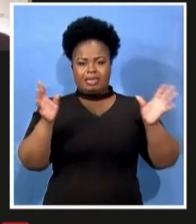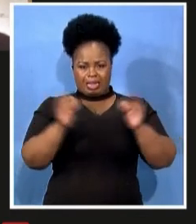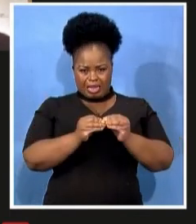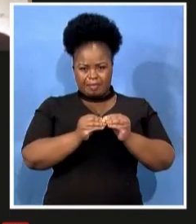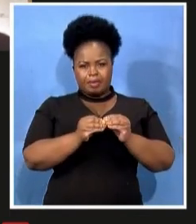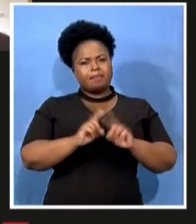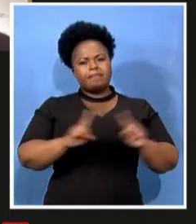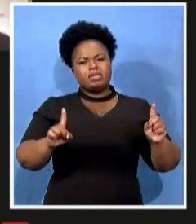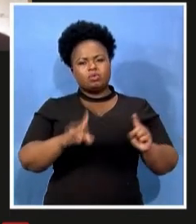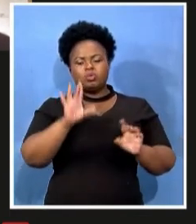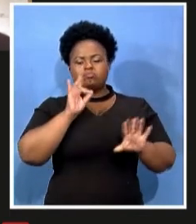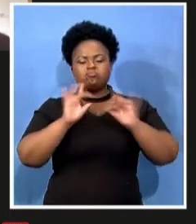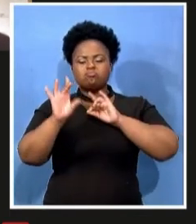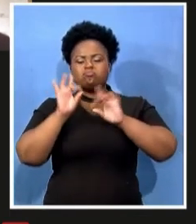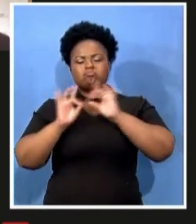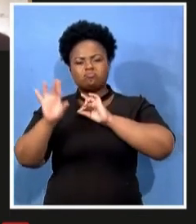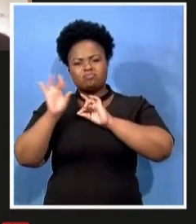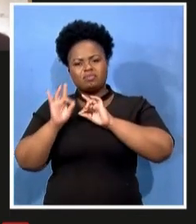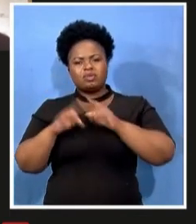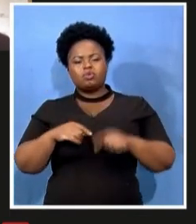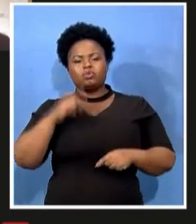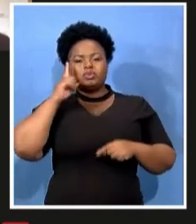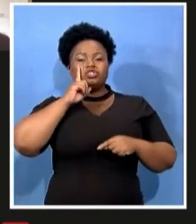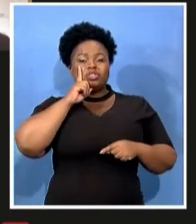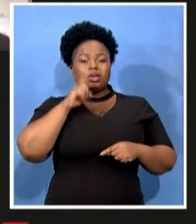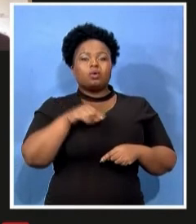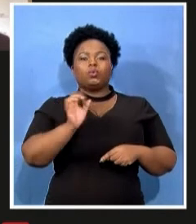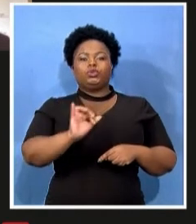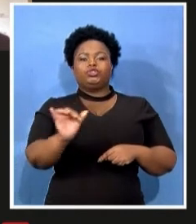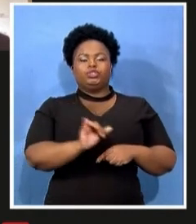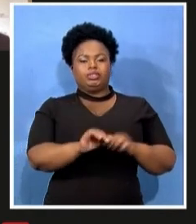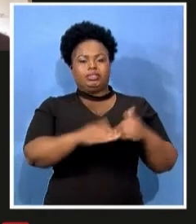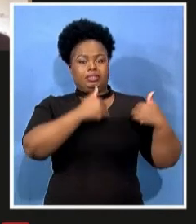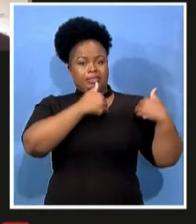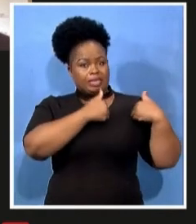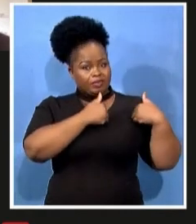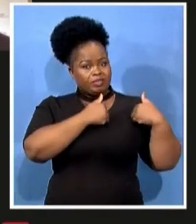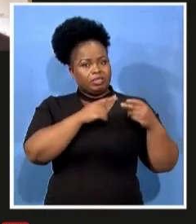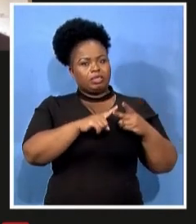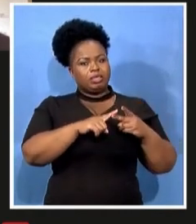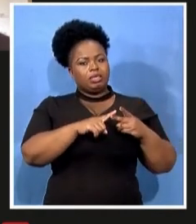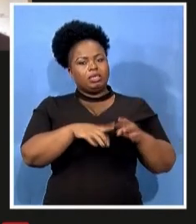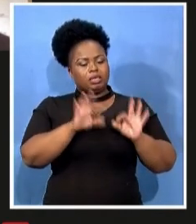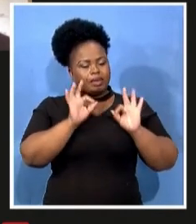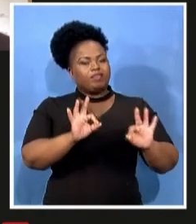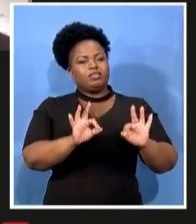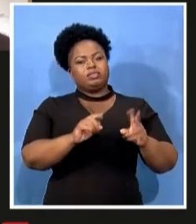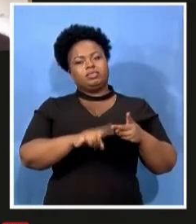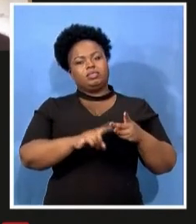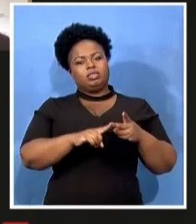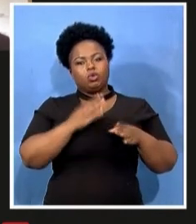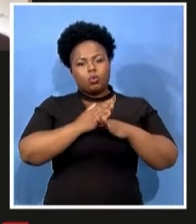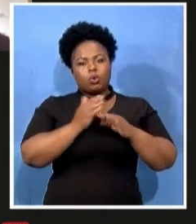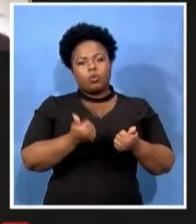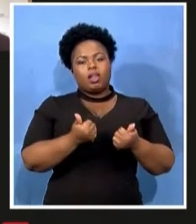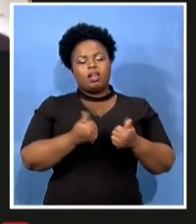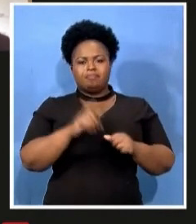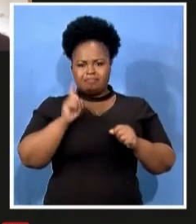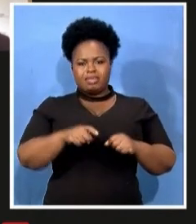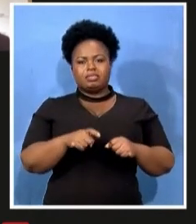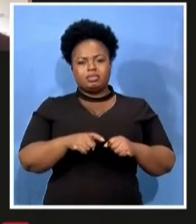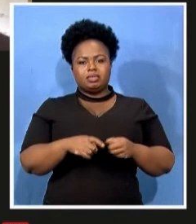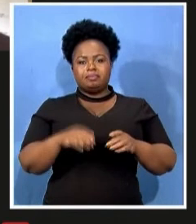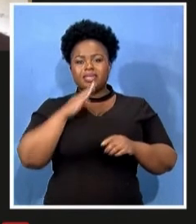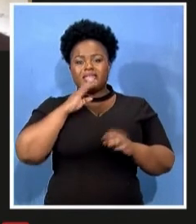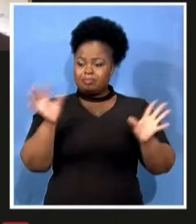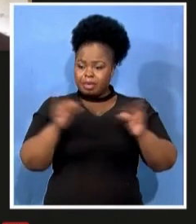efficacy issues, and immunogenicity has been well established. In this case, about 11 of them have got that kind of situation. So we can